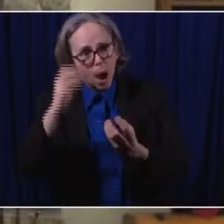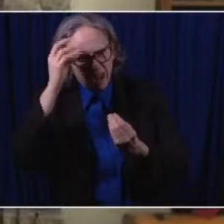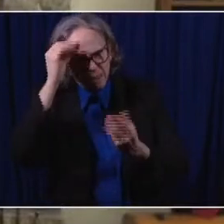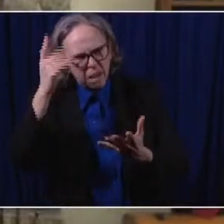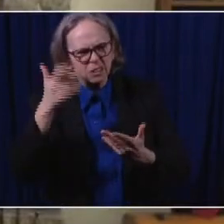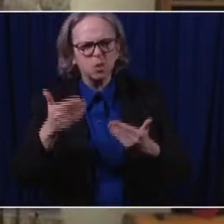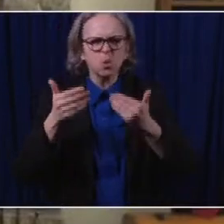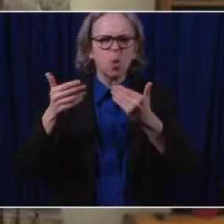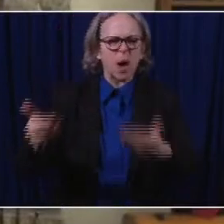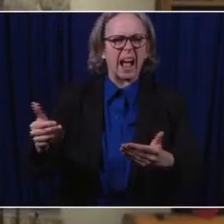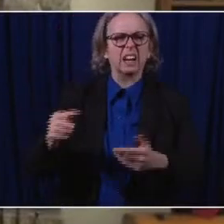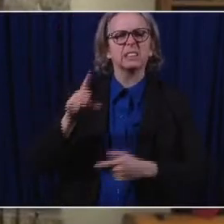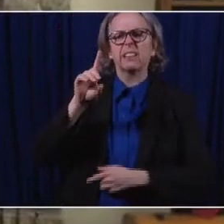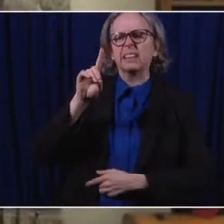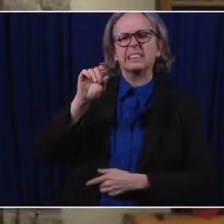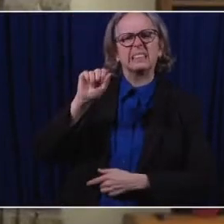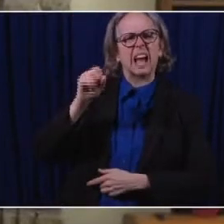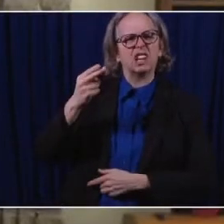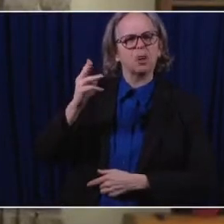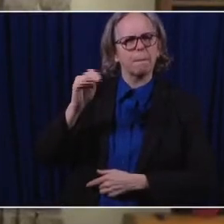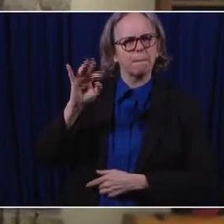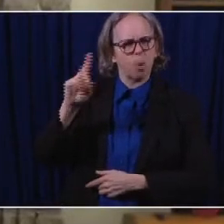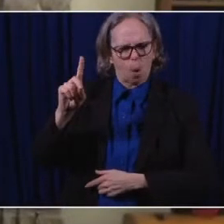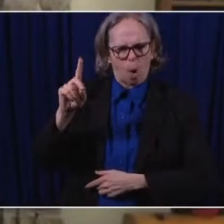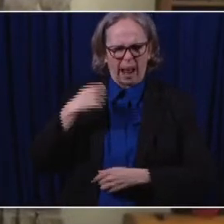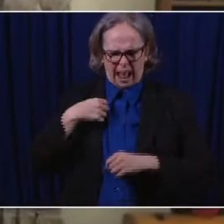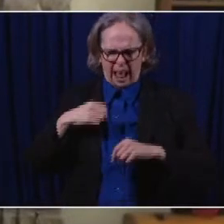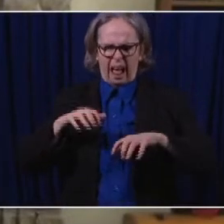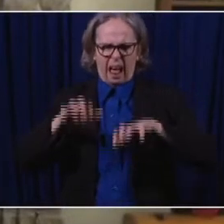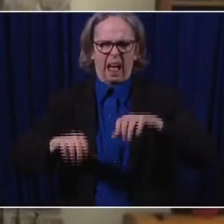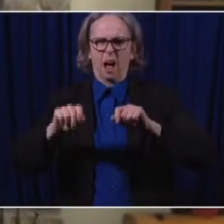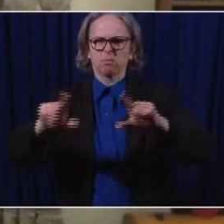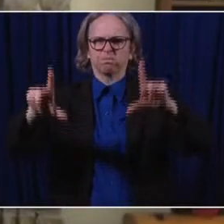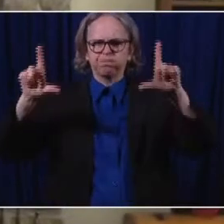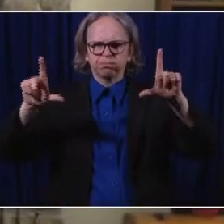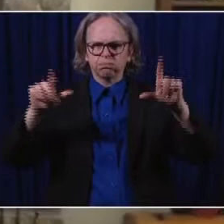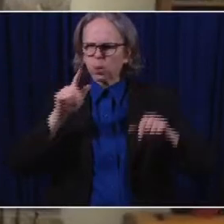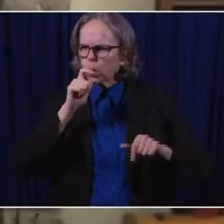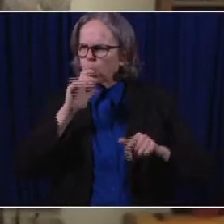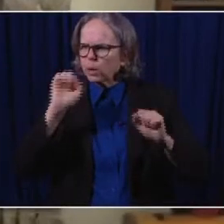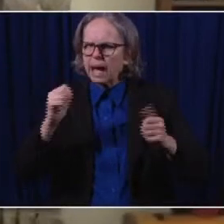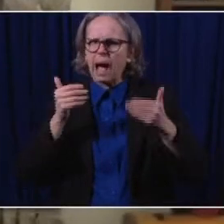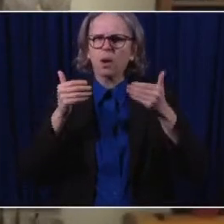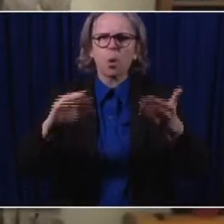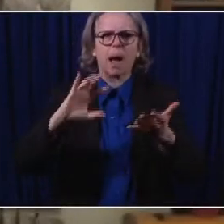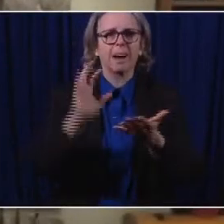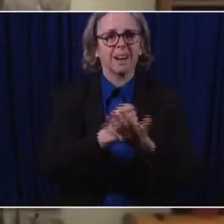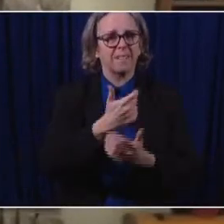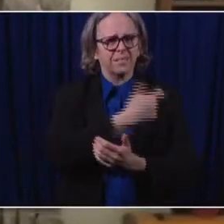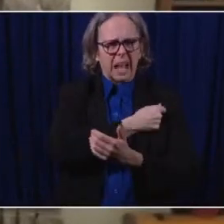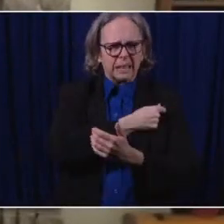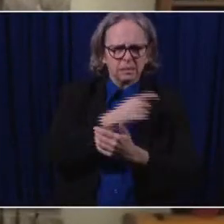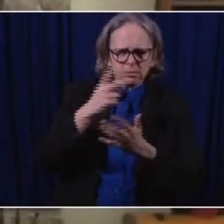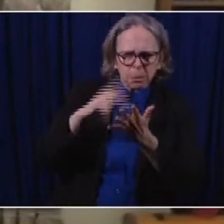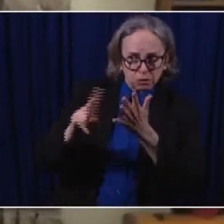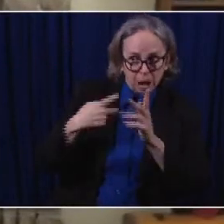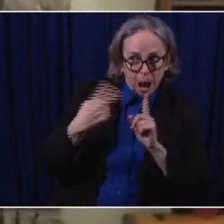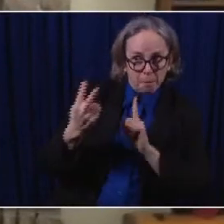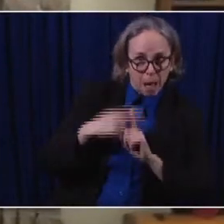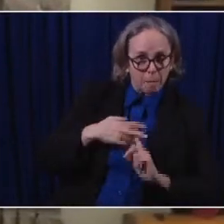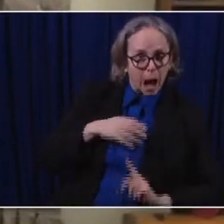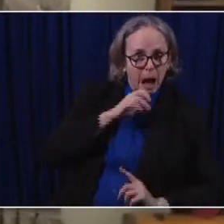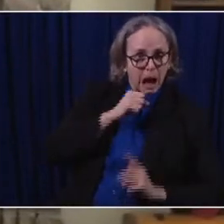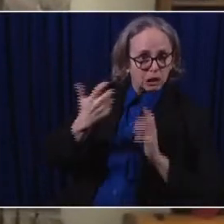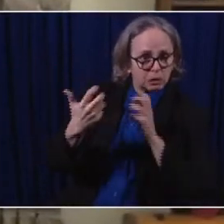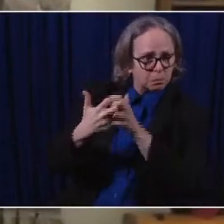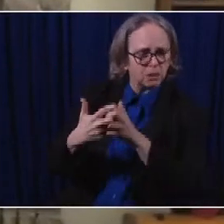how much they're being vaccinated. I was happy to see yesterday when I looked at the numbers that are